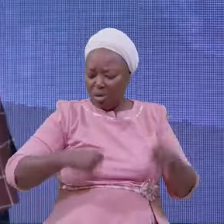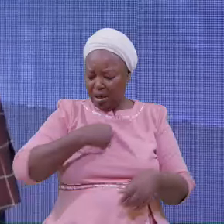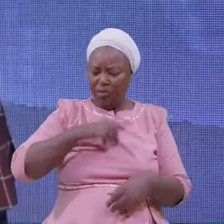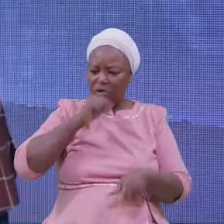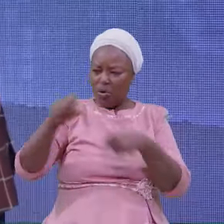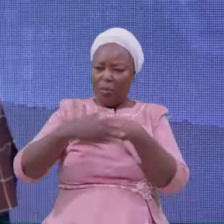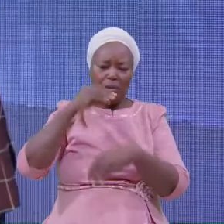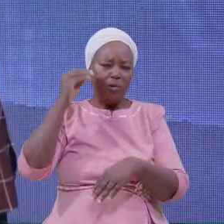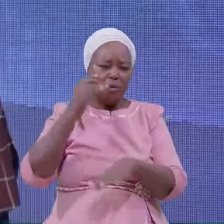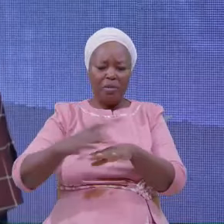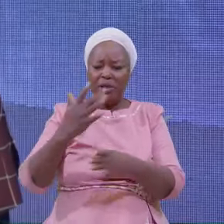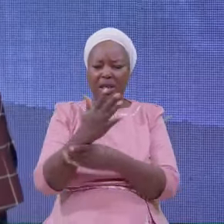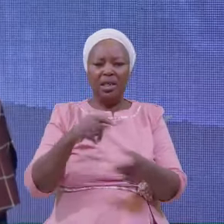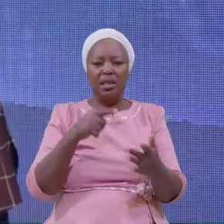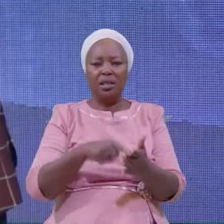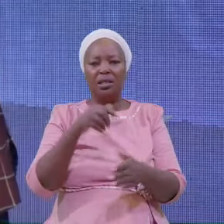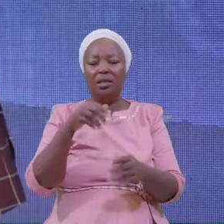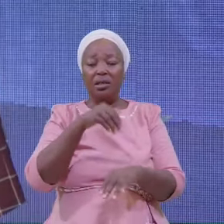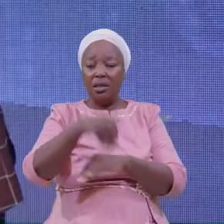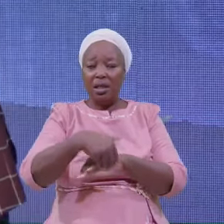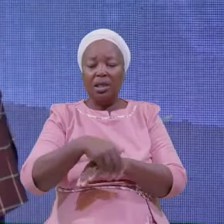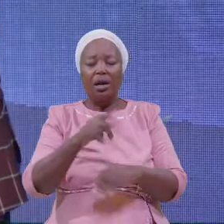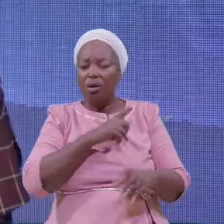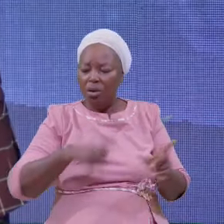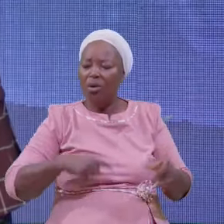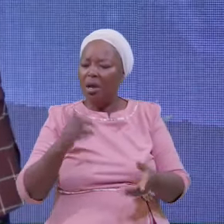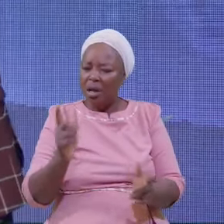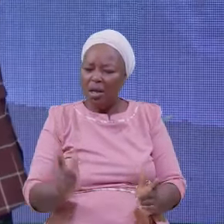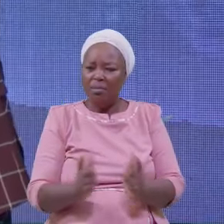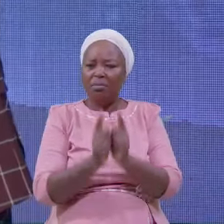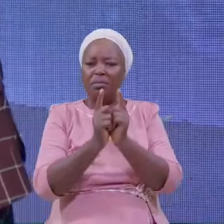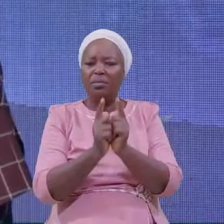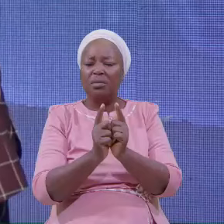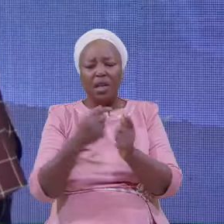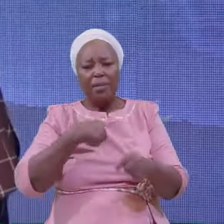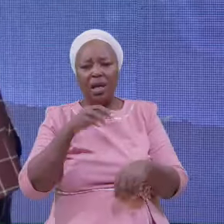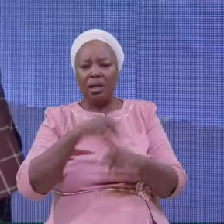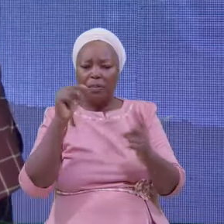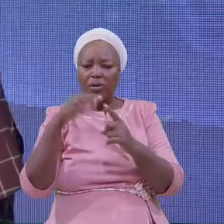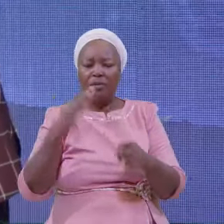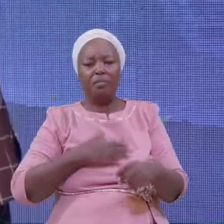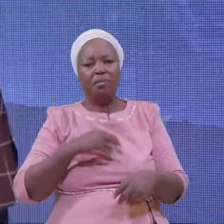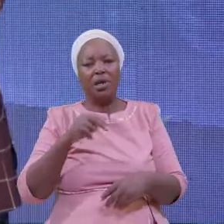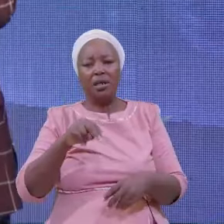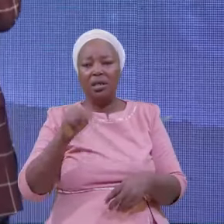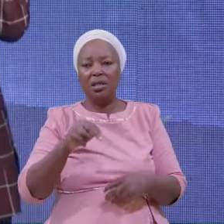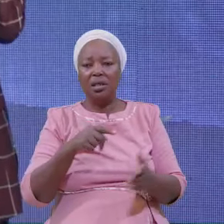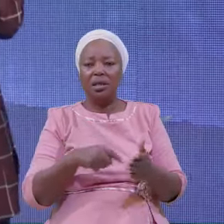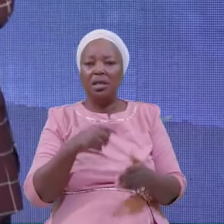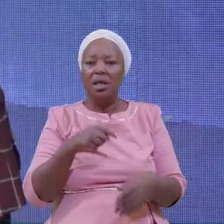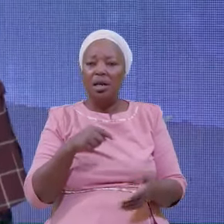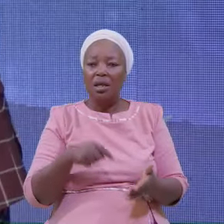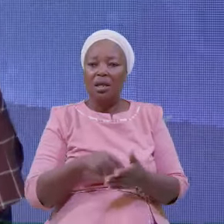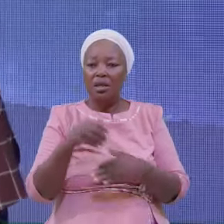me tonight at the point of my need. Whatever your desire, your need, you should be praying now. Let's prayer be going on